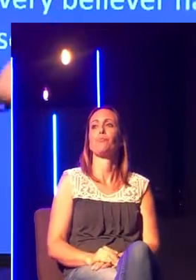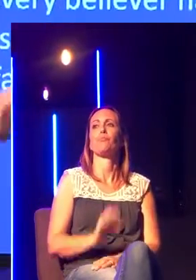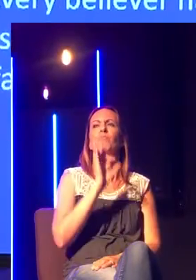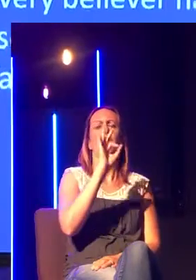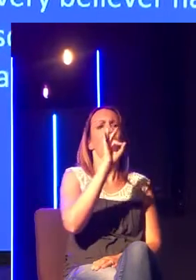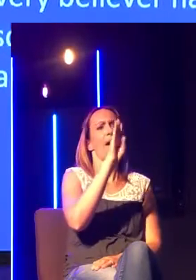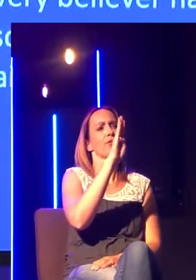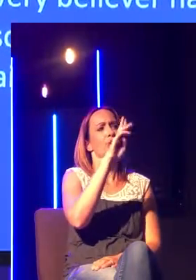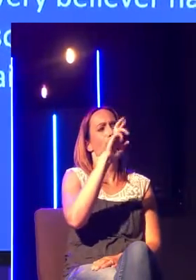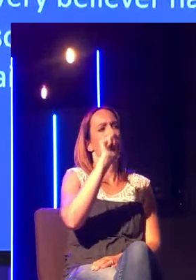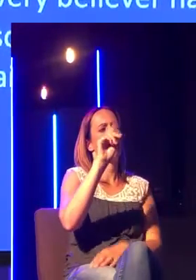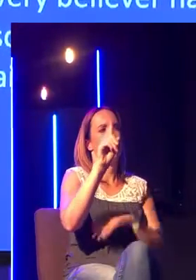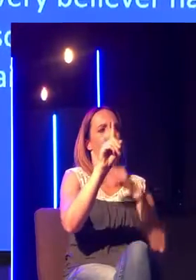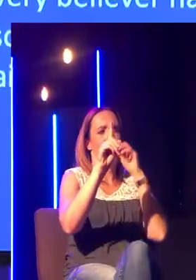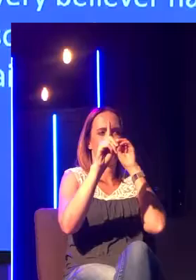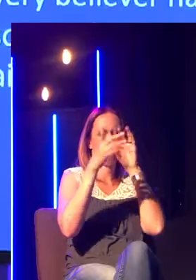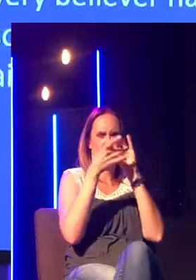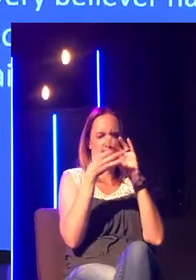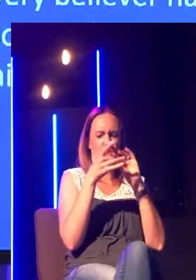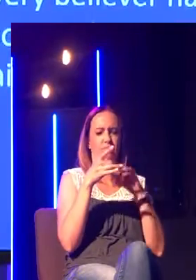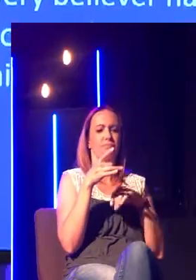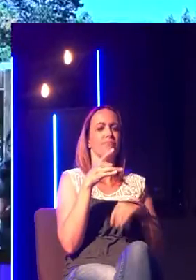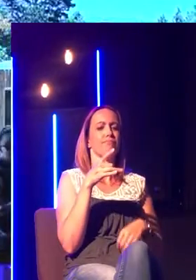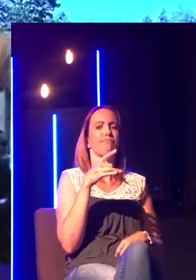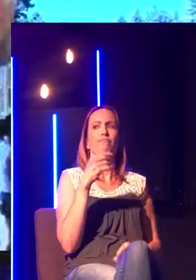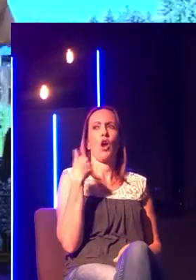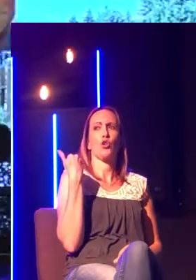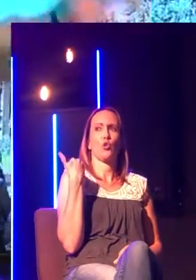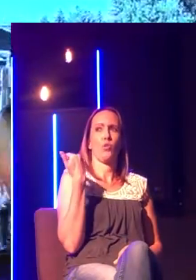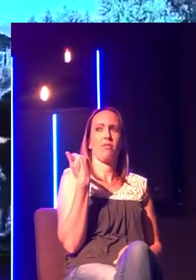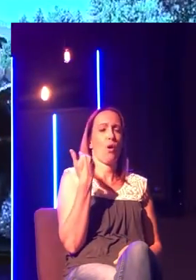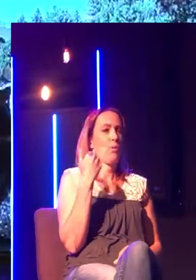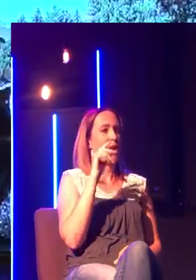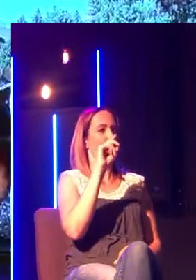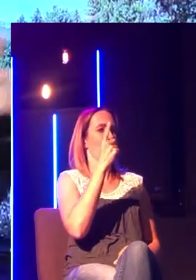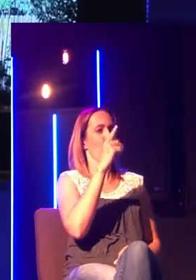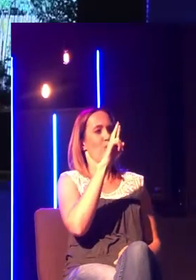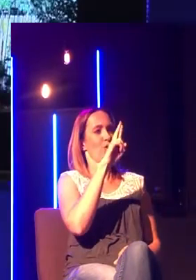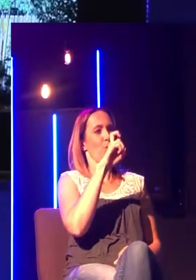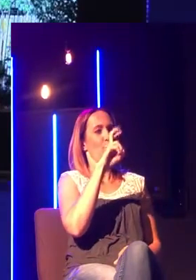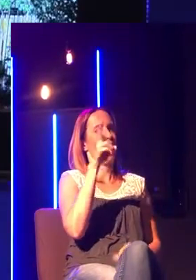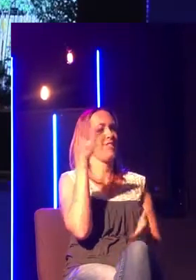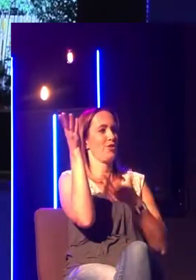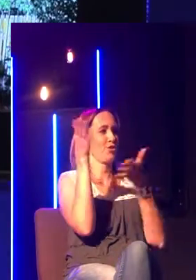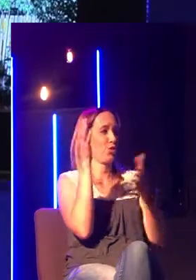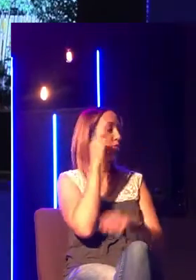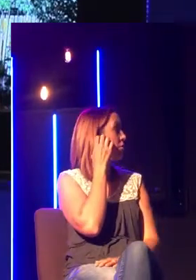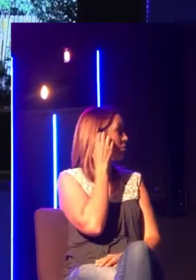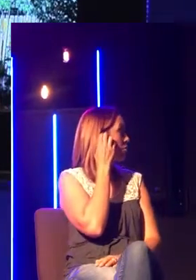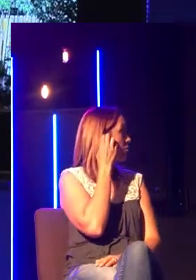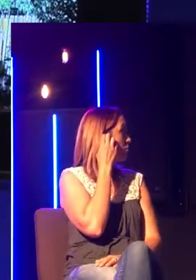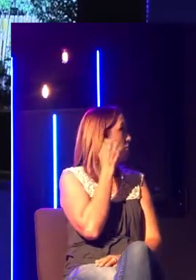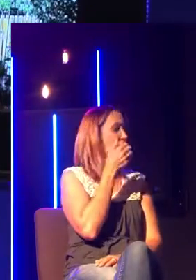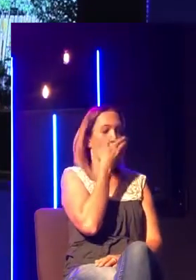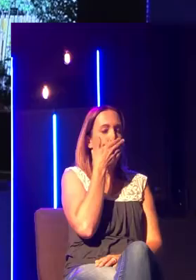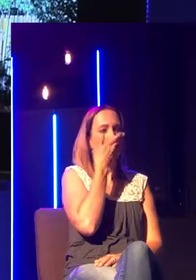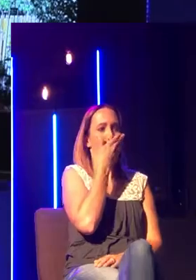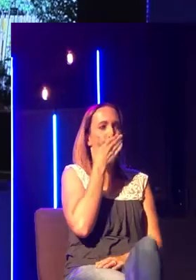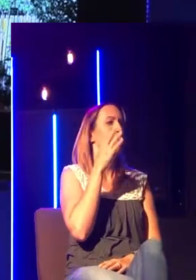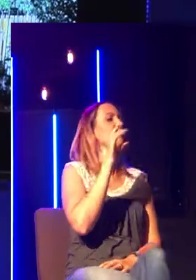moments ago, yesterday we had a team of our students. We had our first Rev Serve. We went out to an outreach and with a home